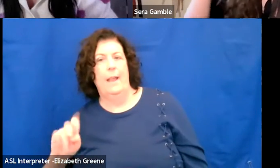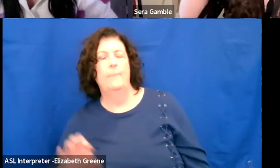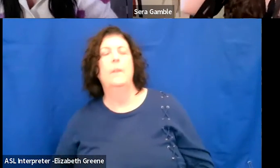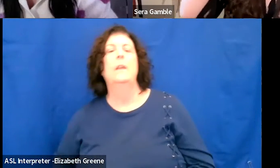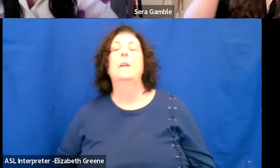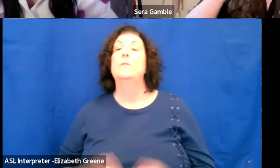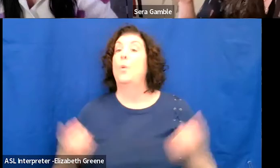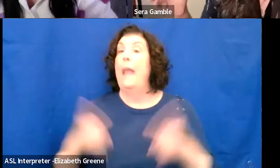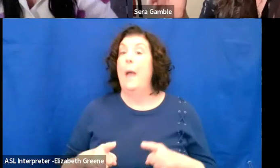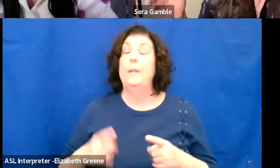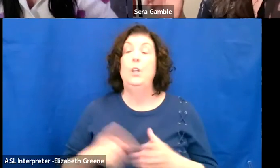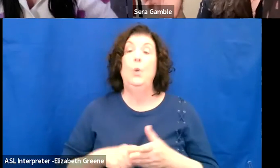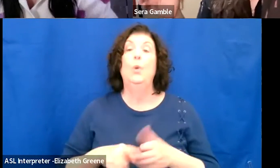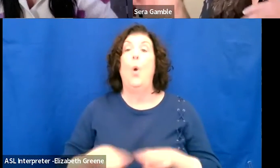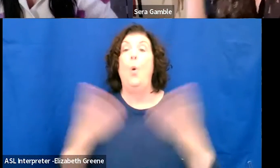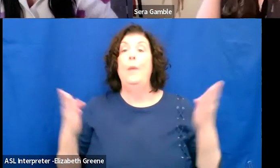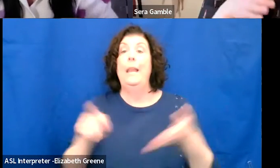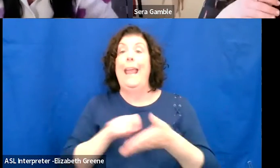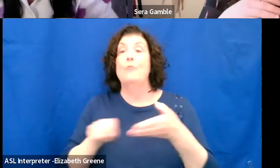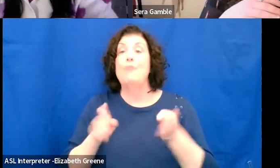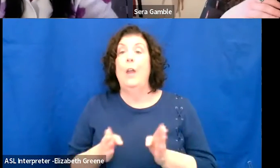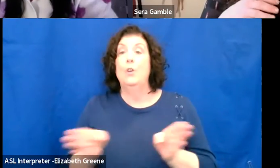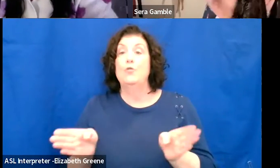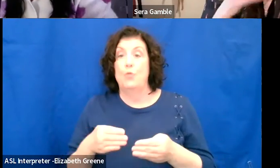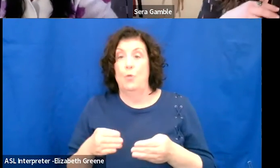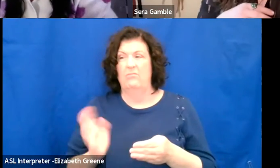room, you keep writing, and